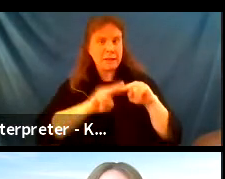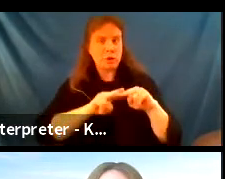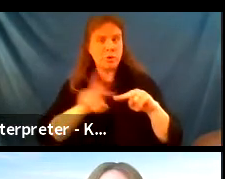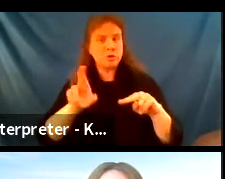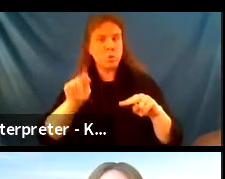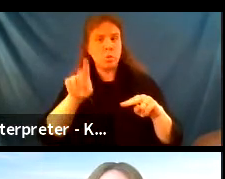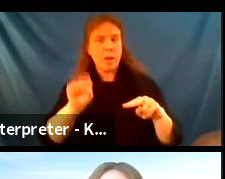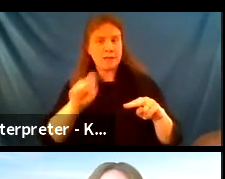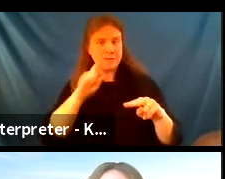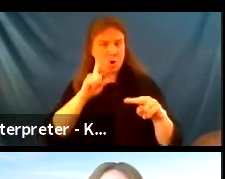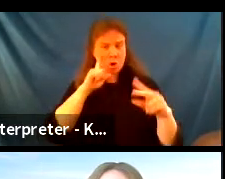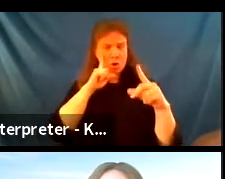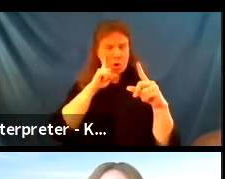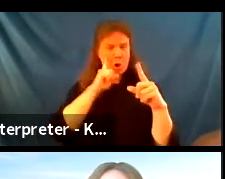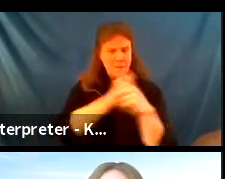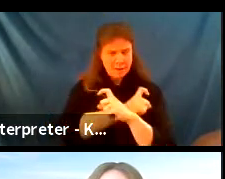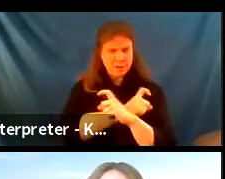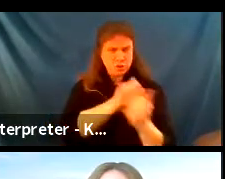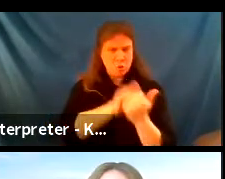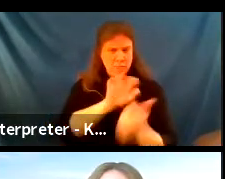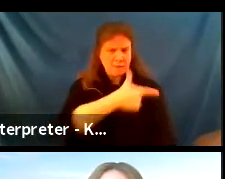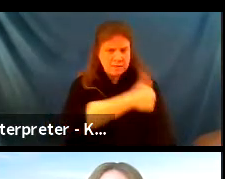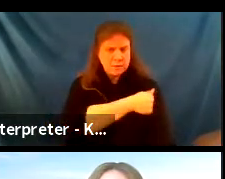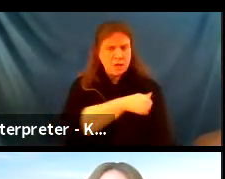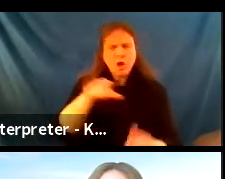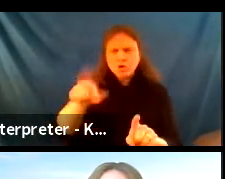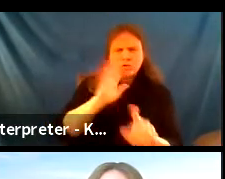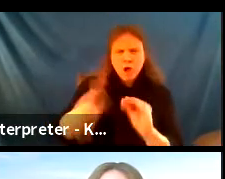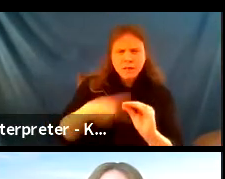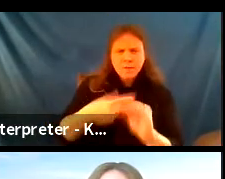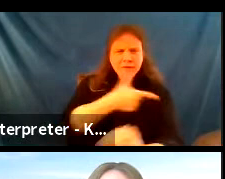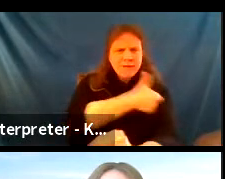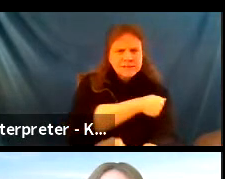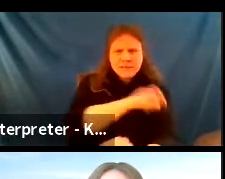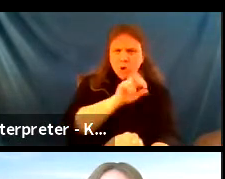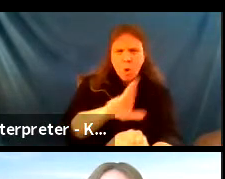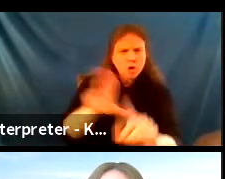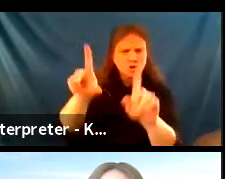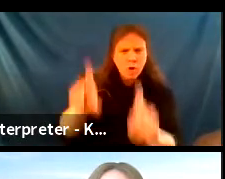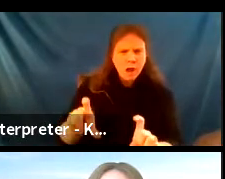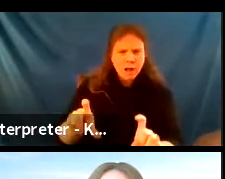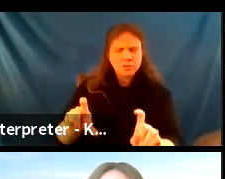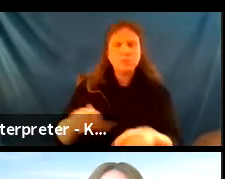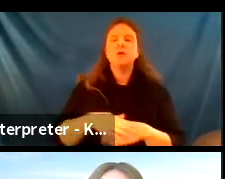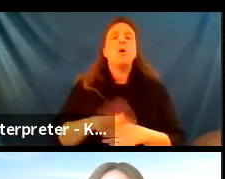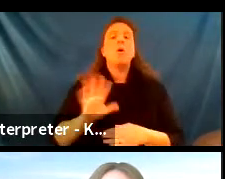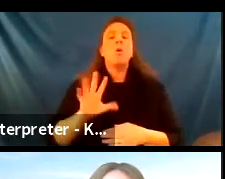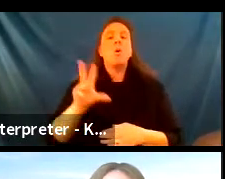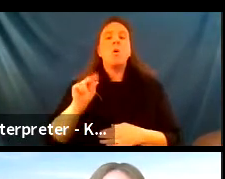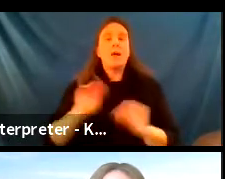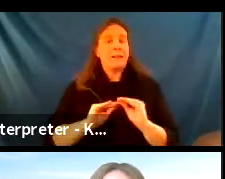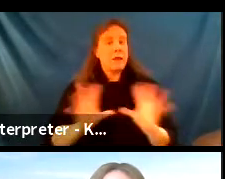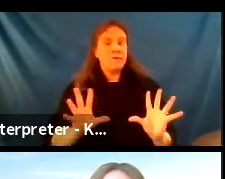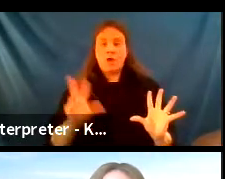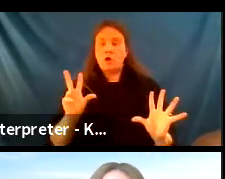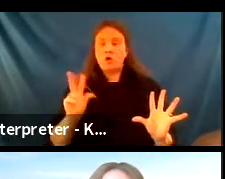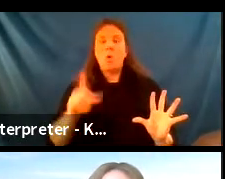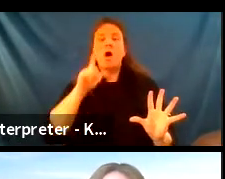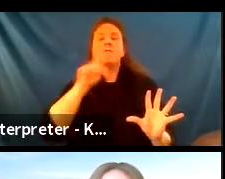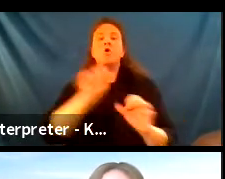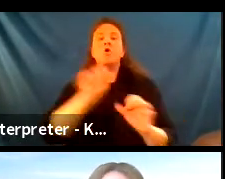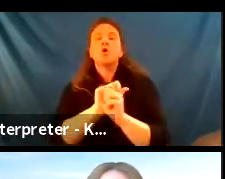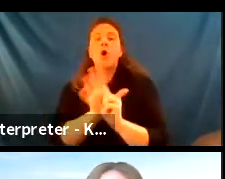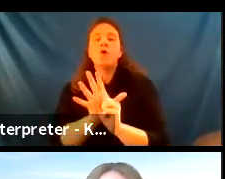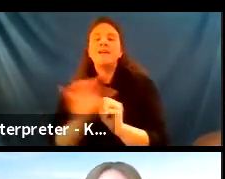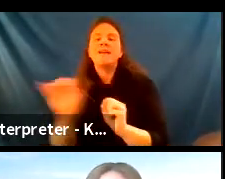not referring from the vaccine or trials. No, apologies. From COVID Thank you. COVID infection,